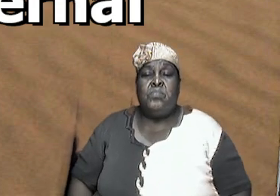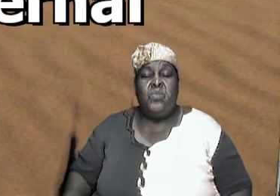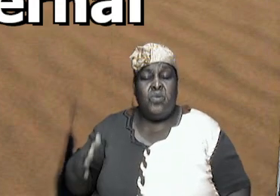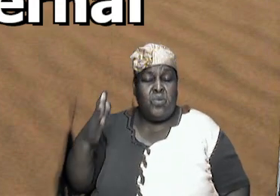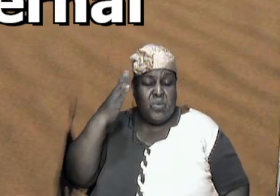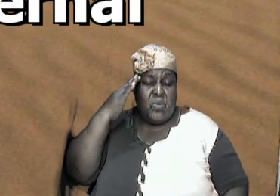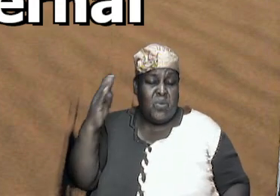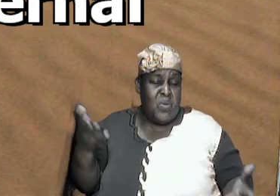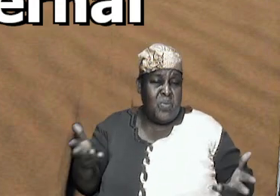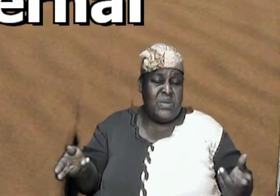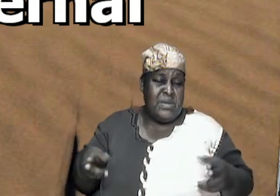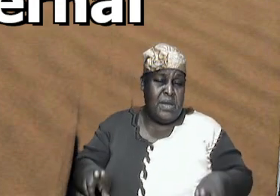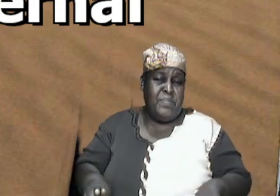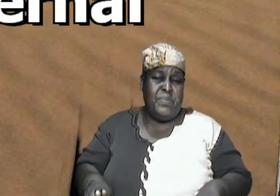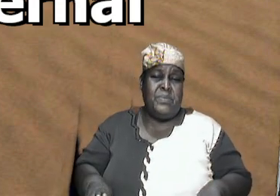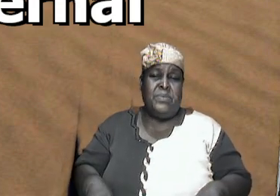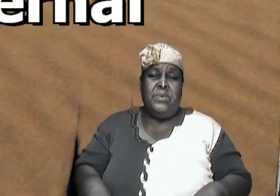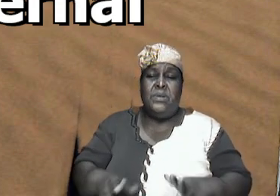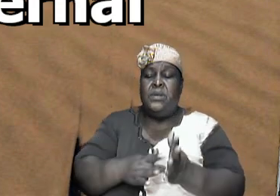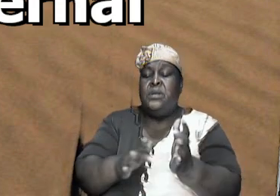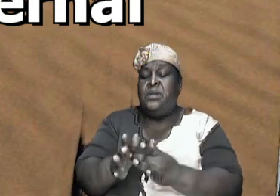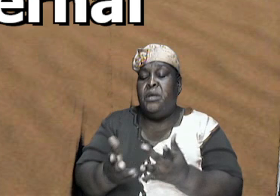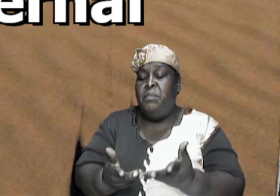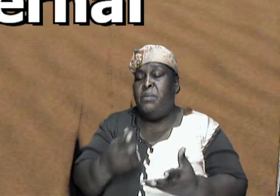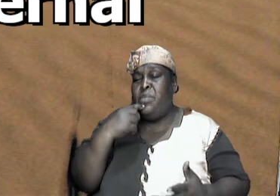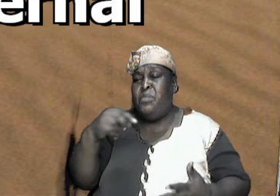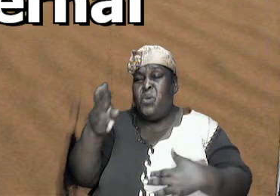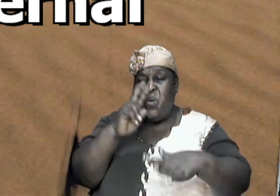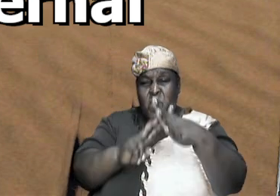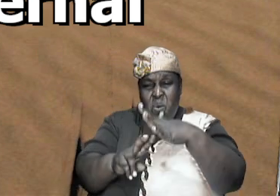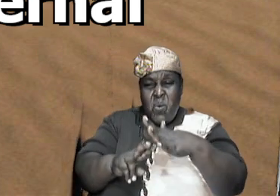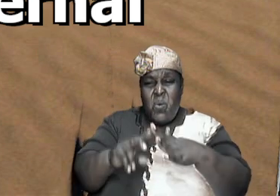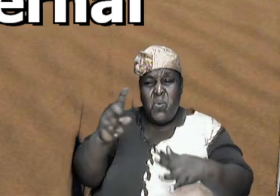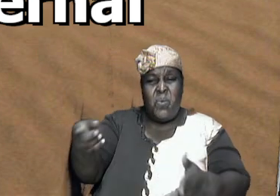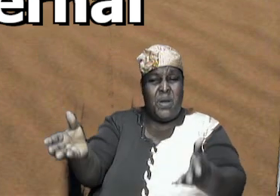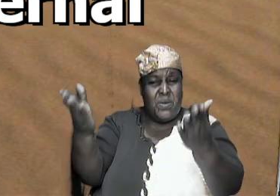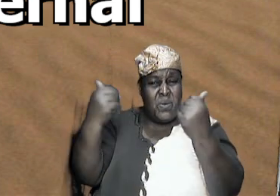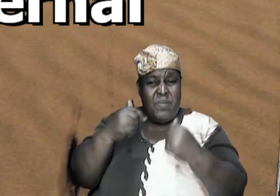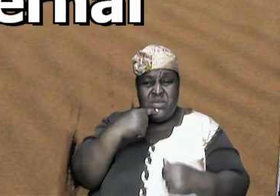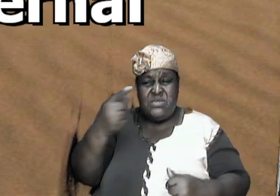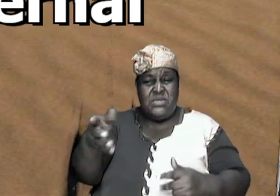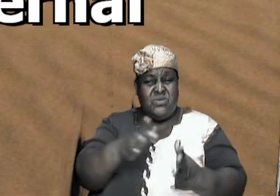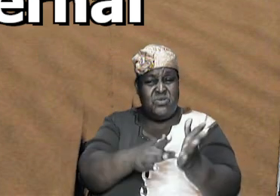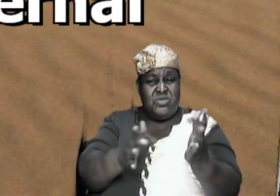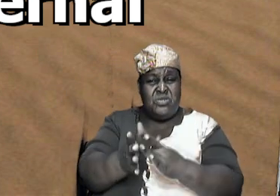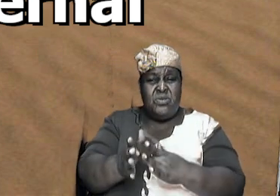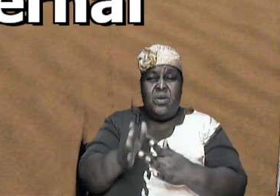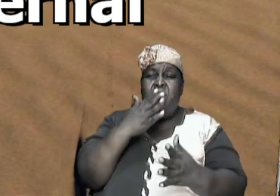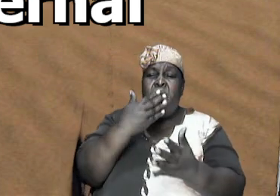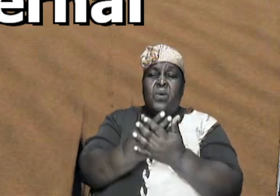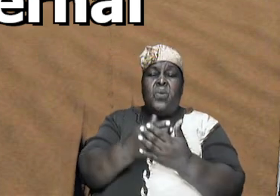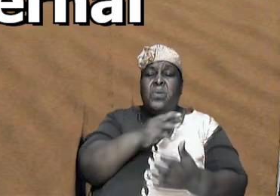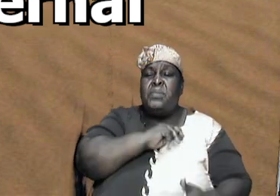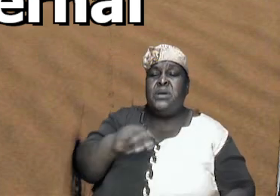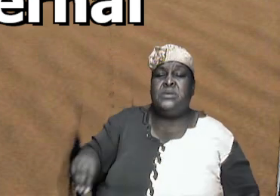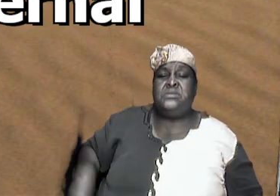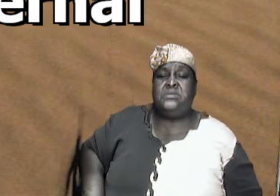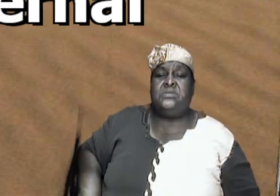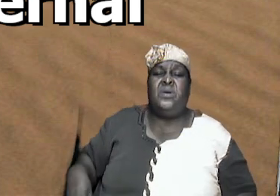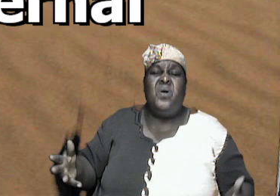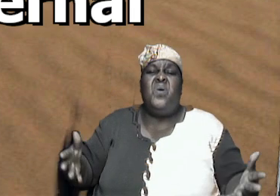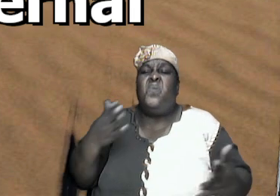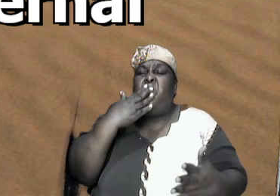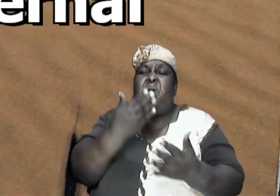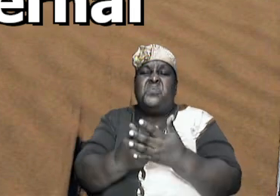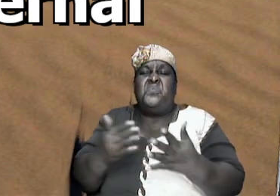there. The Bible says, and behold, one came and said unto him, good master, what